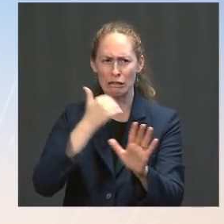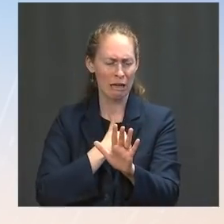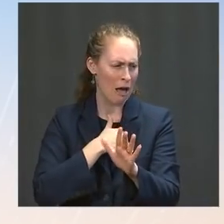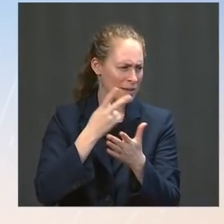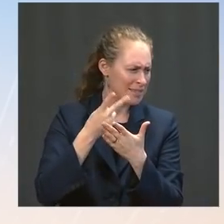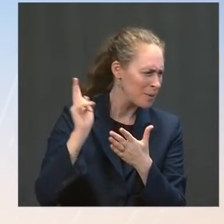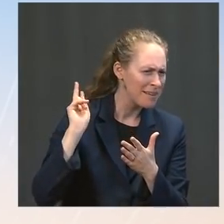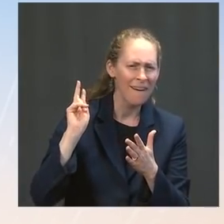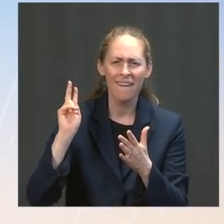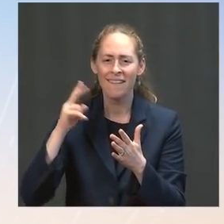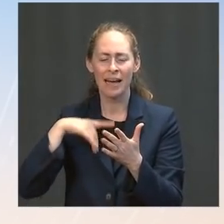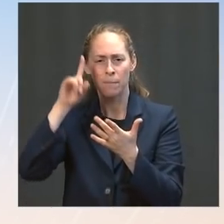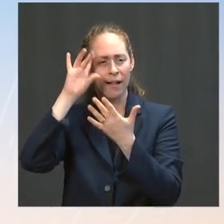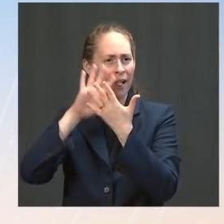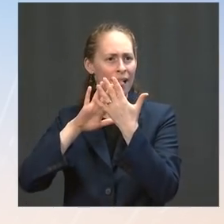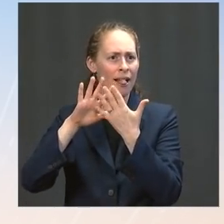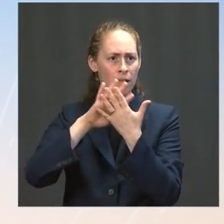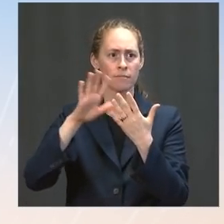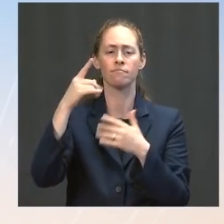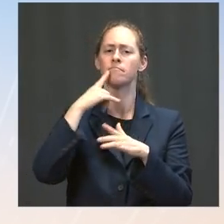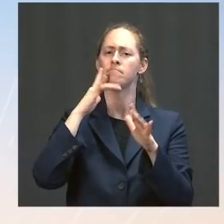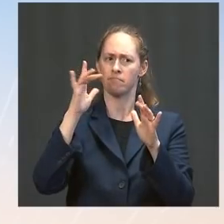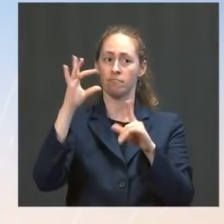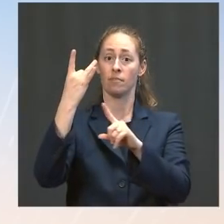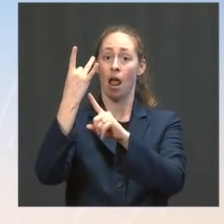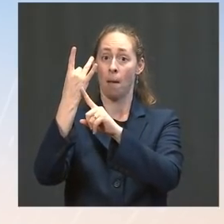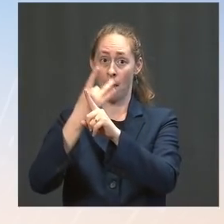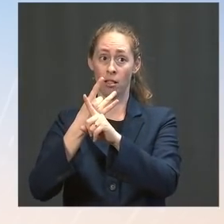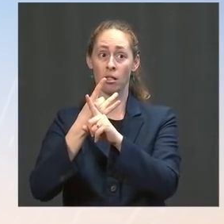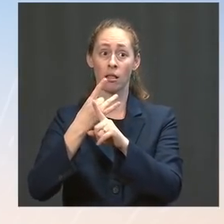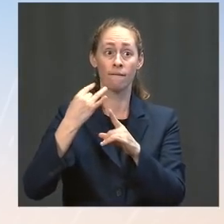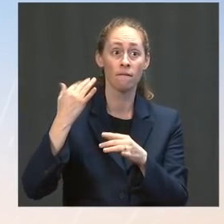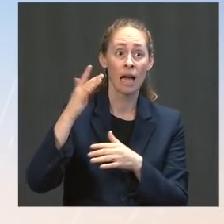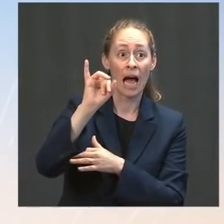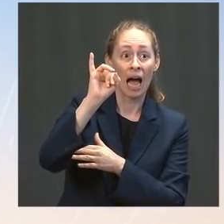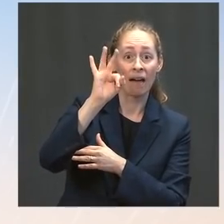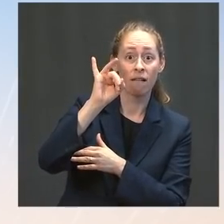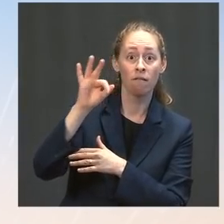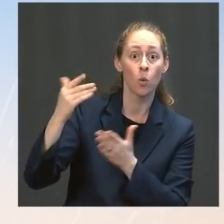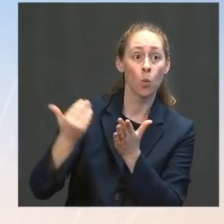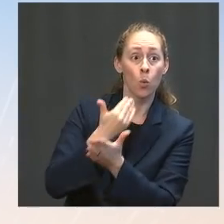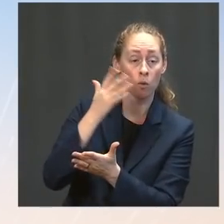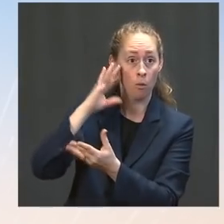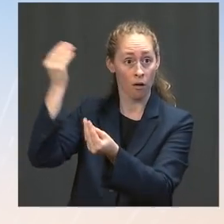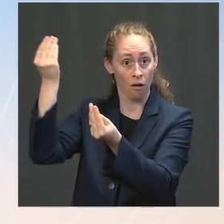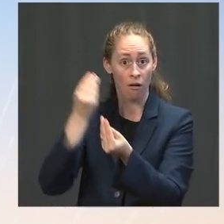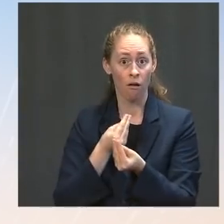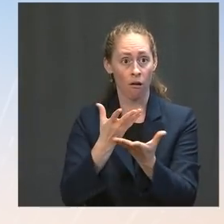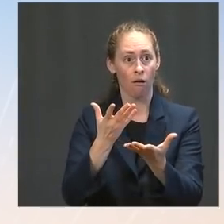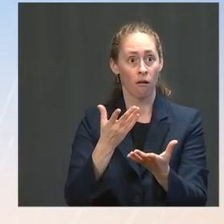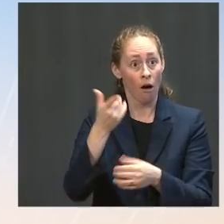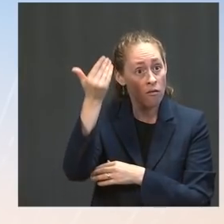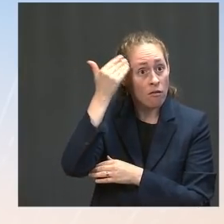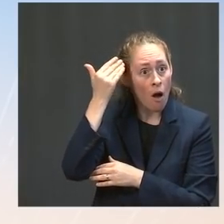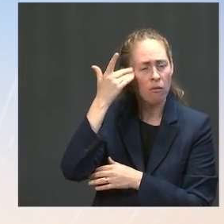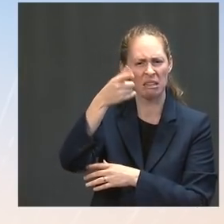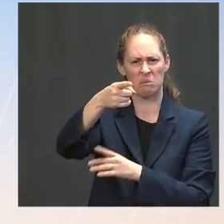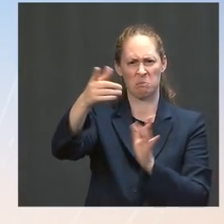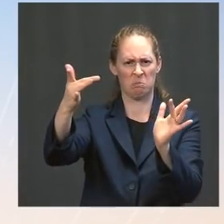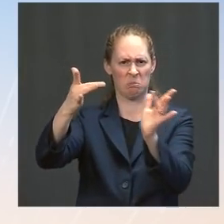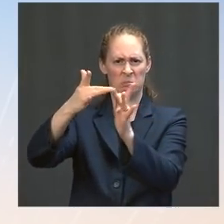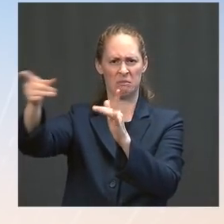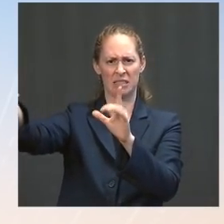It led to a backlog in the system, and it is fundamentally a program we have opposed, but we are also abiding by a court order.